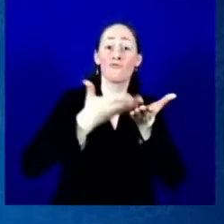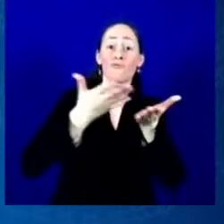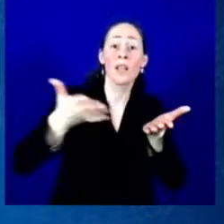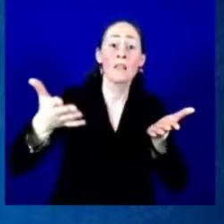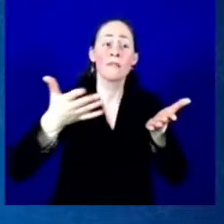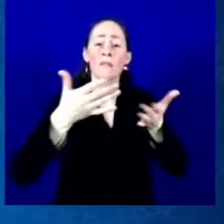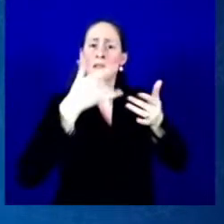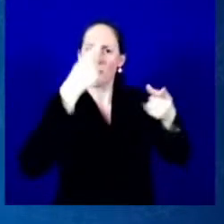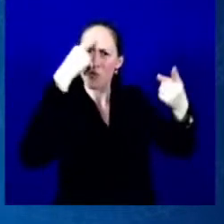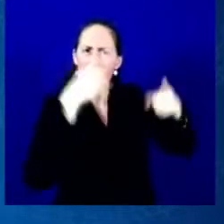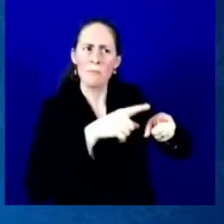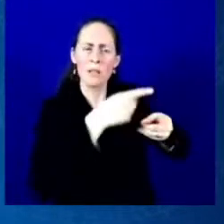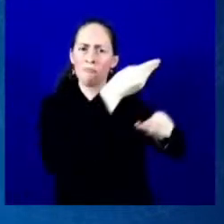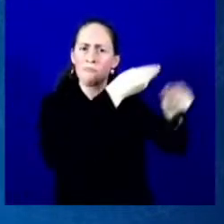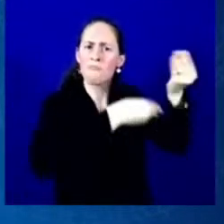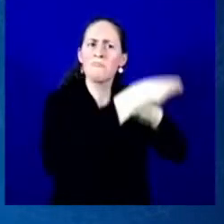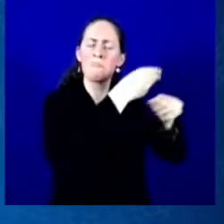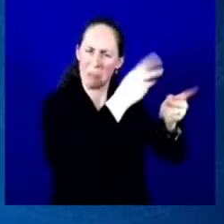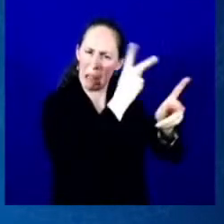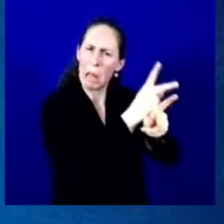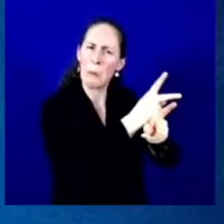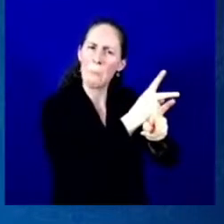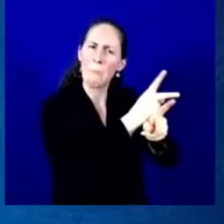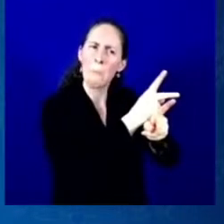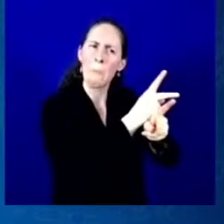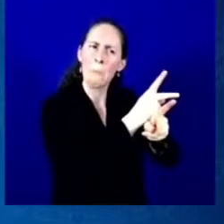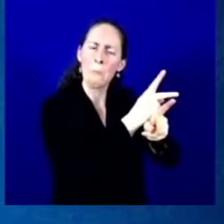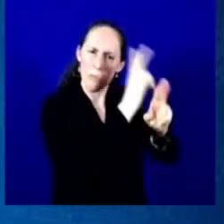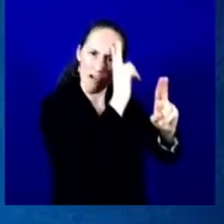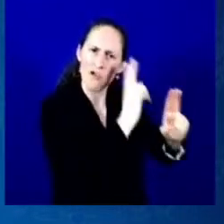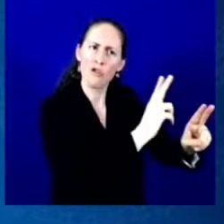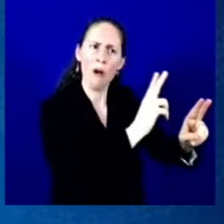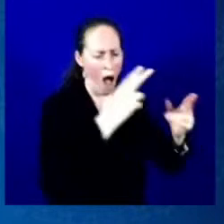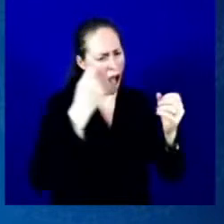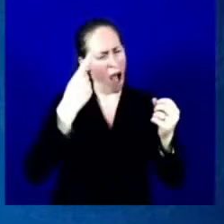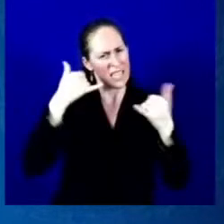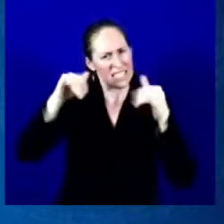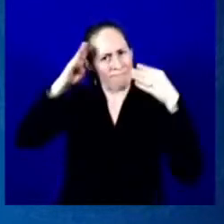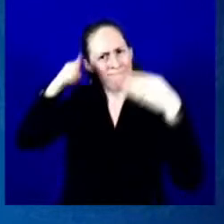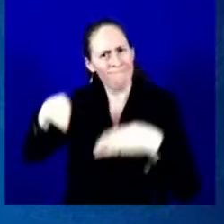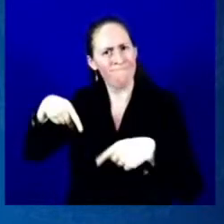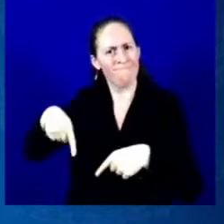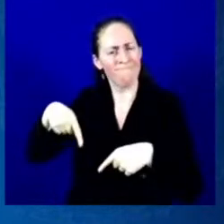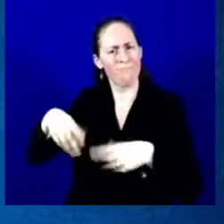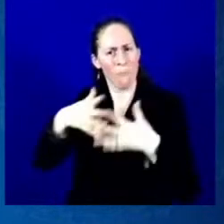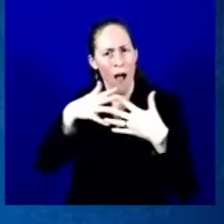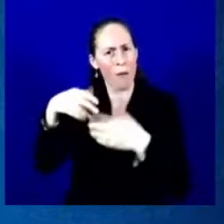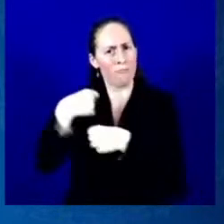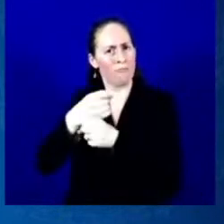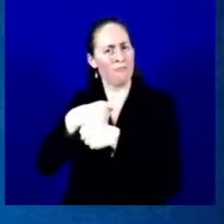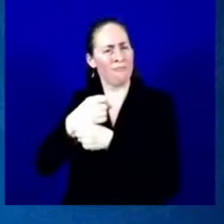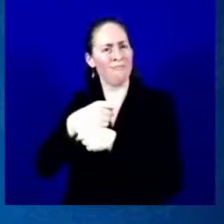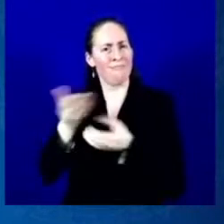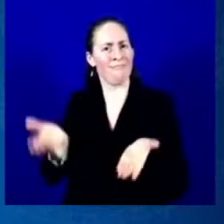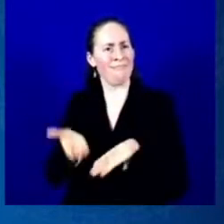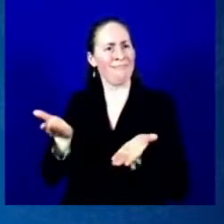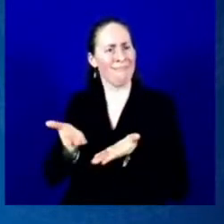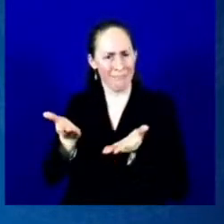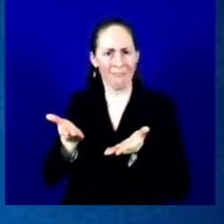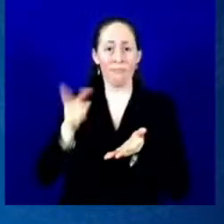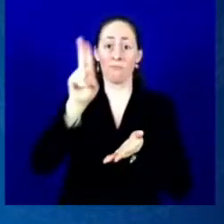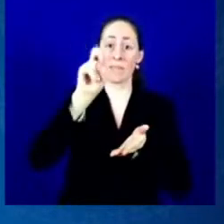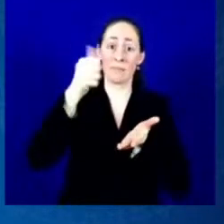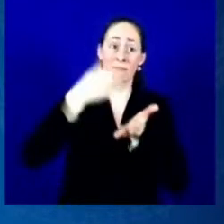American tax dollars are going to be used to buy American products made in America to create American